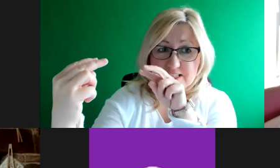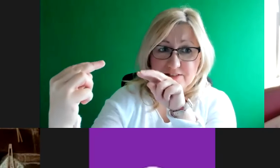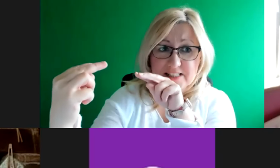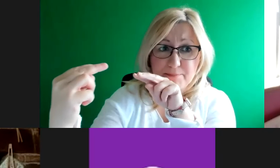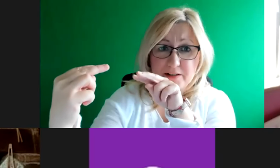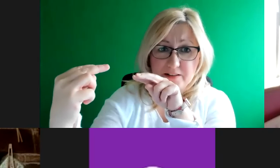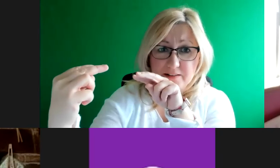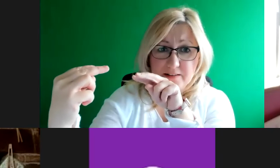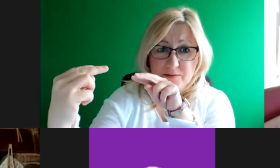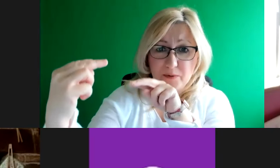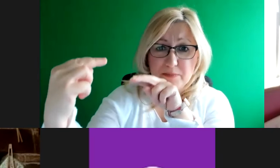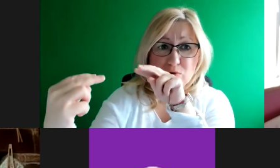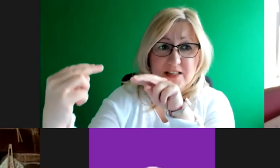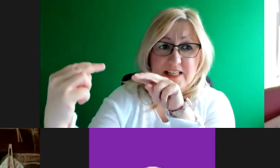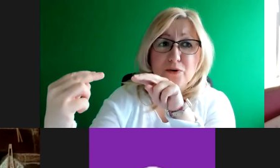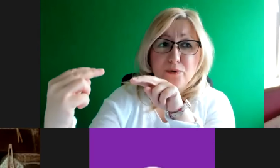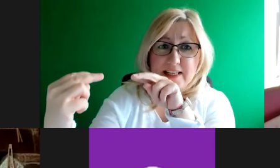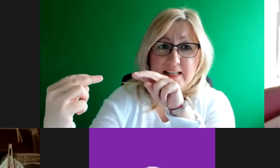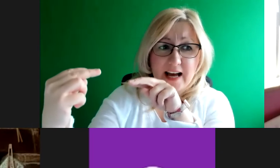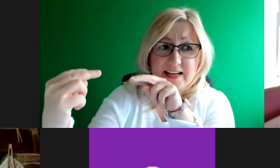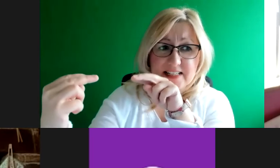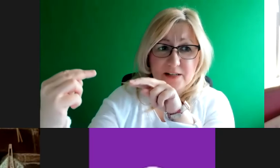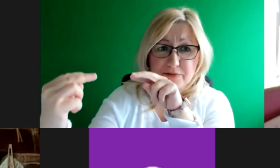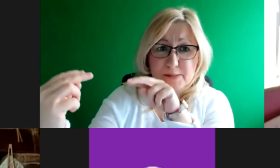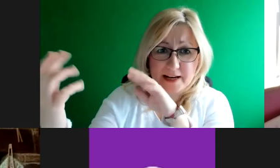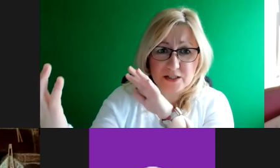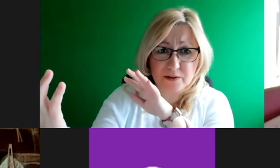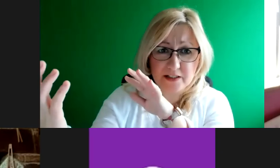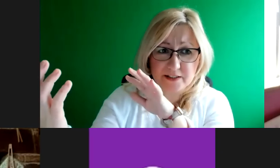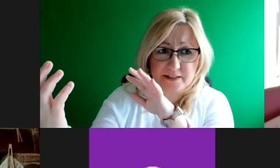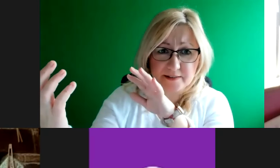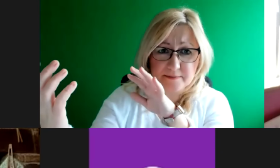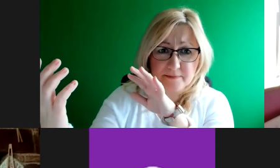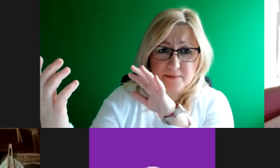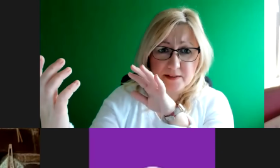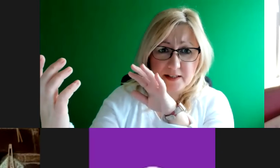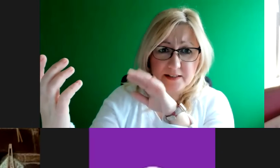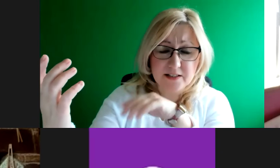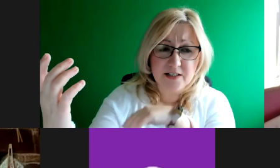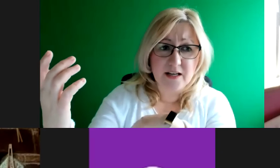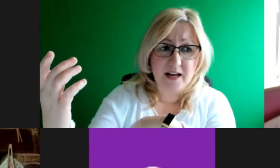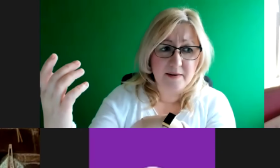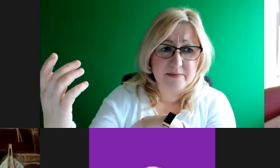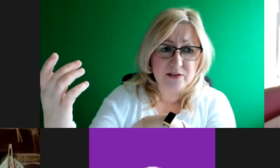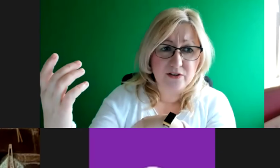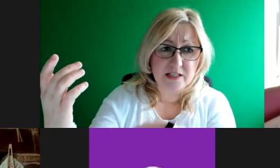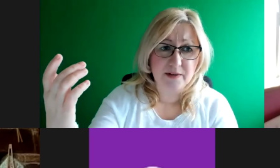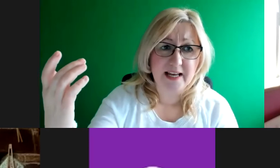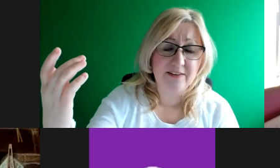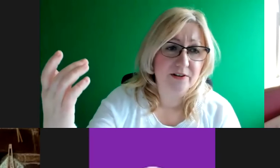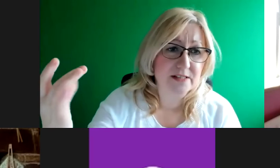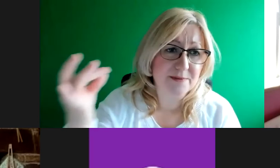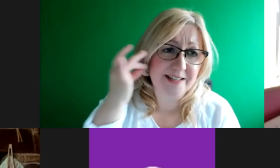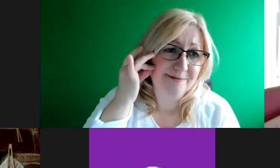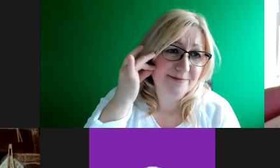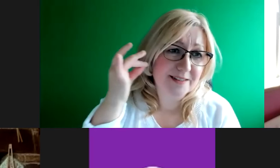construction. That's a reciprocal, where we're both equally acting with respect to one another. Yeah. So you could equally